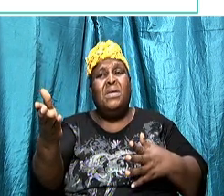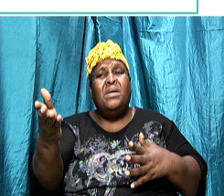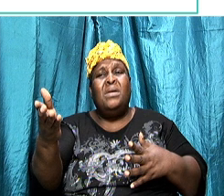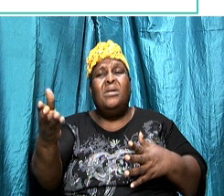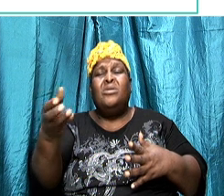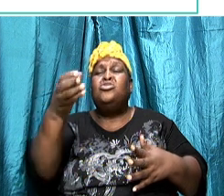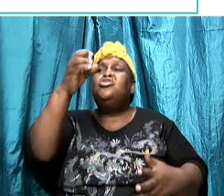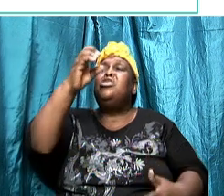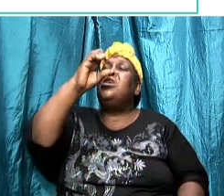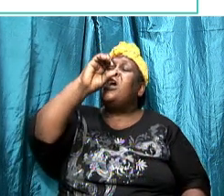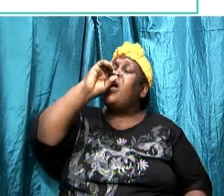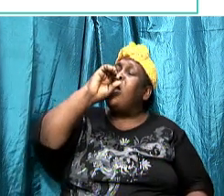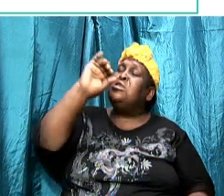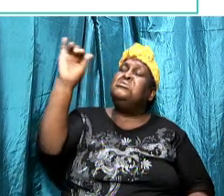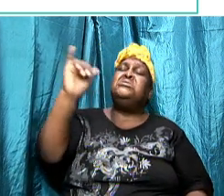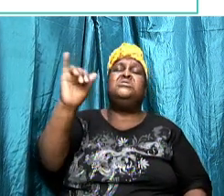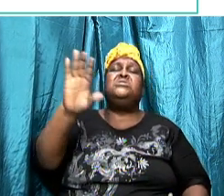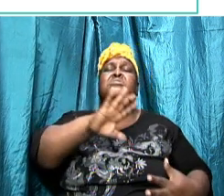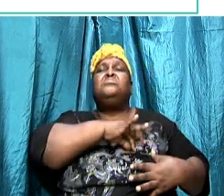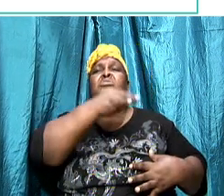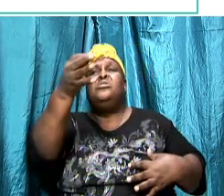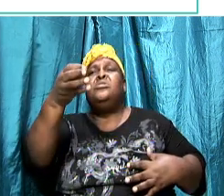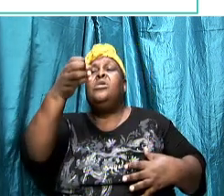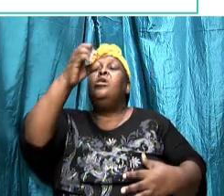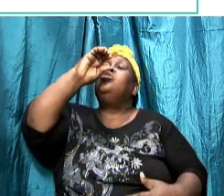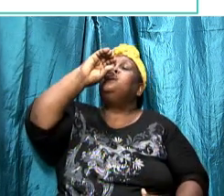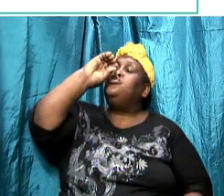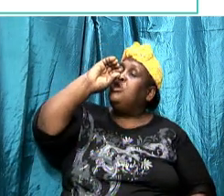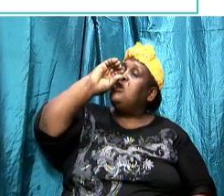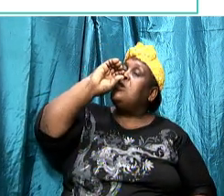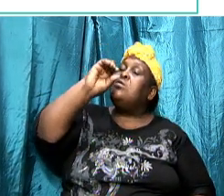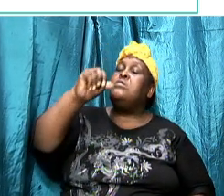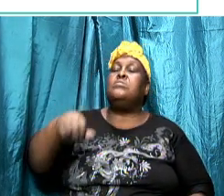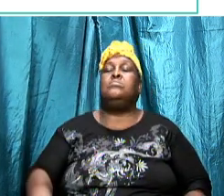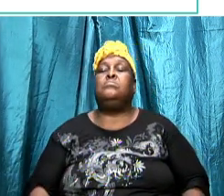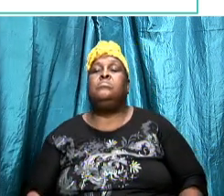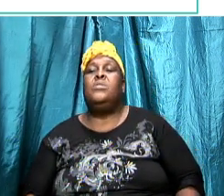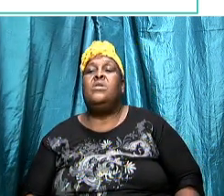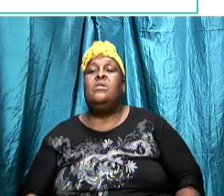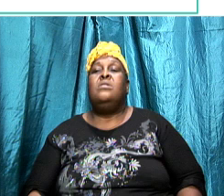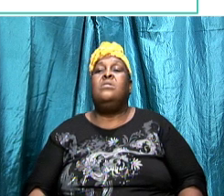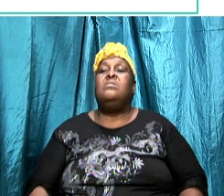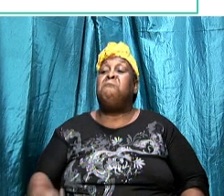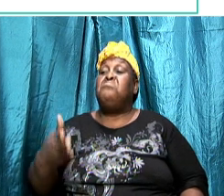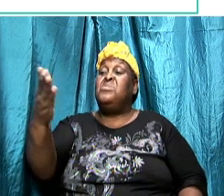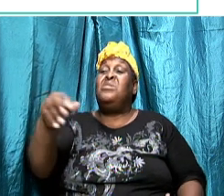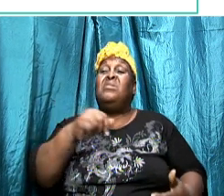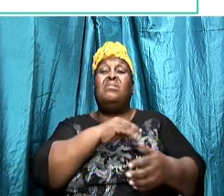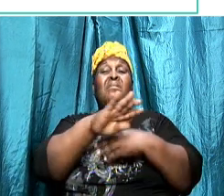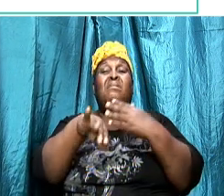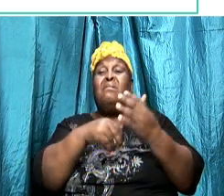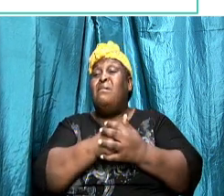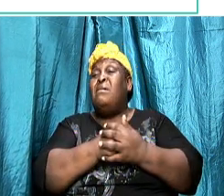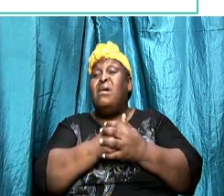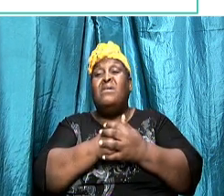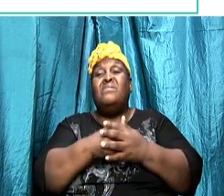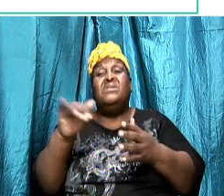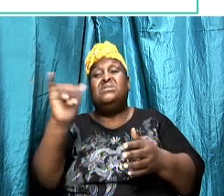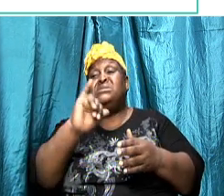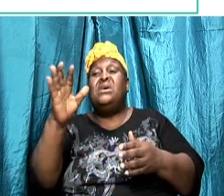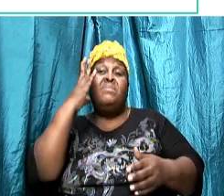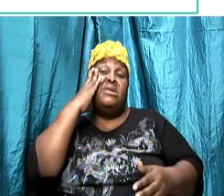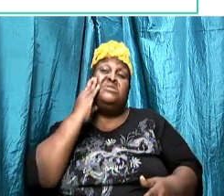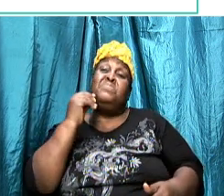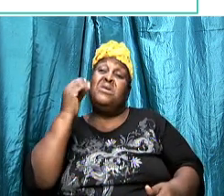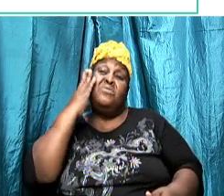did drink the same spiritual drink, you know. They all had the same experience.